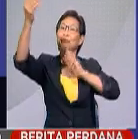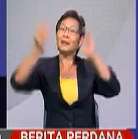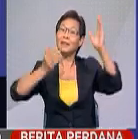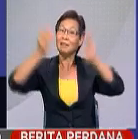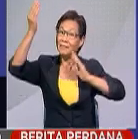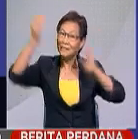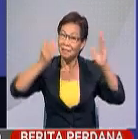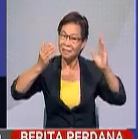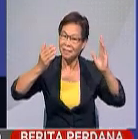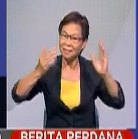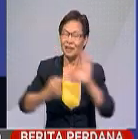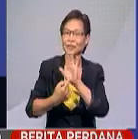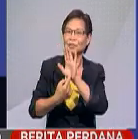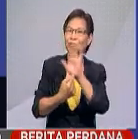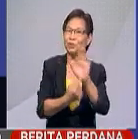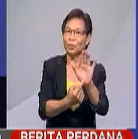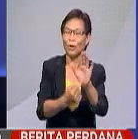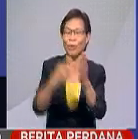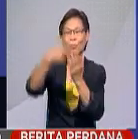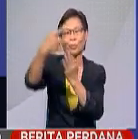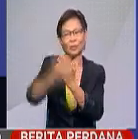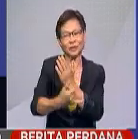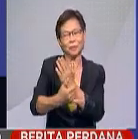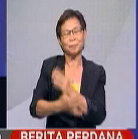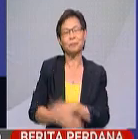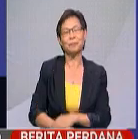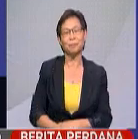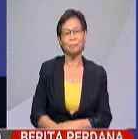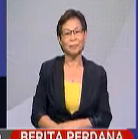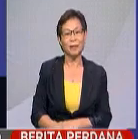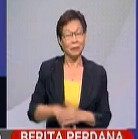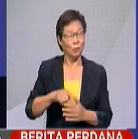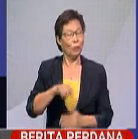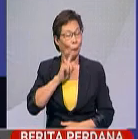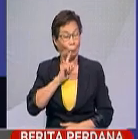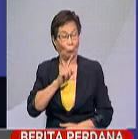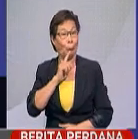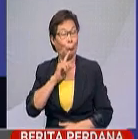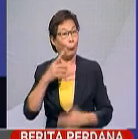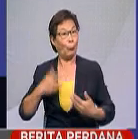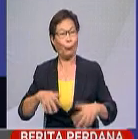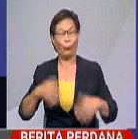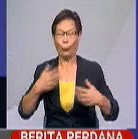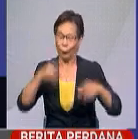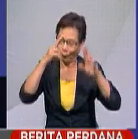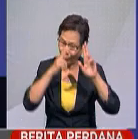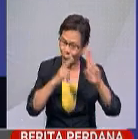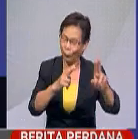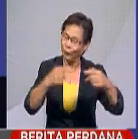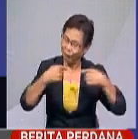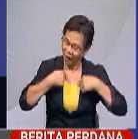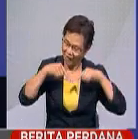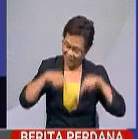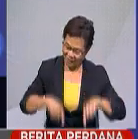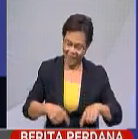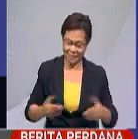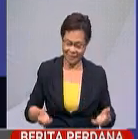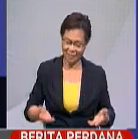Malaysia demonstration projects. It is indeed an honor to be here